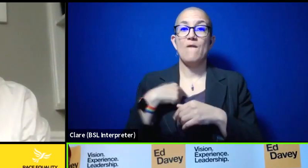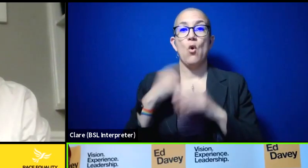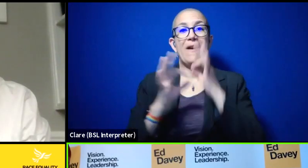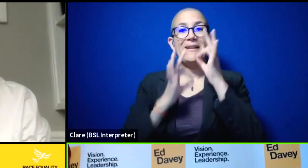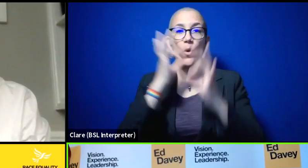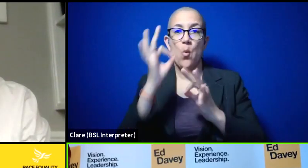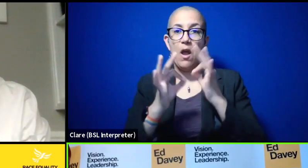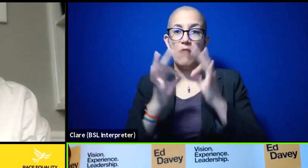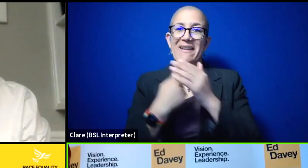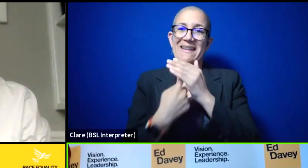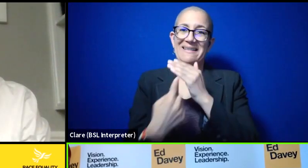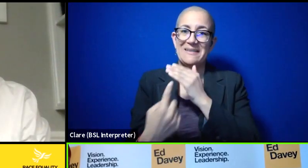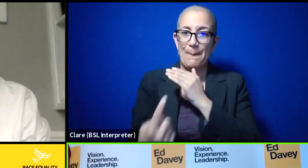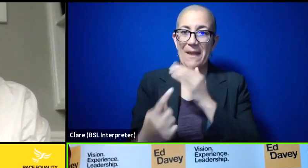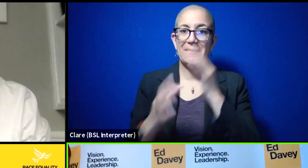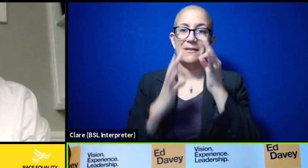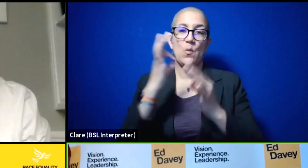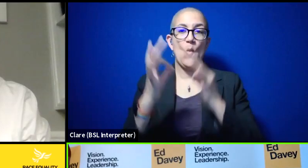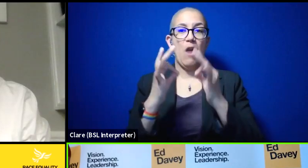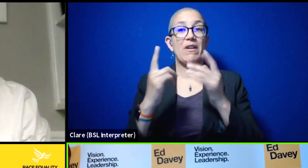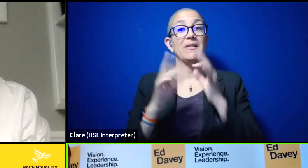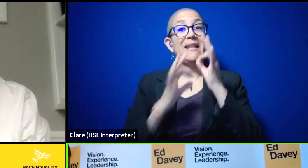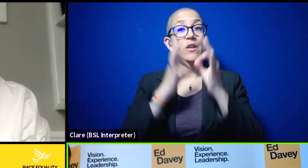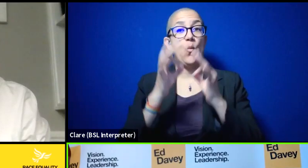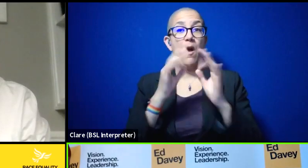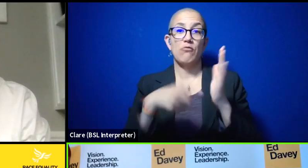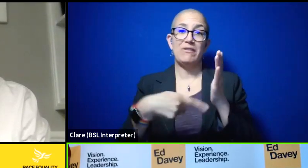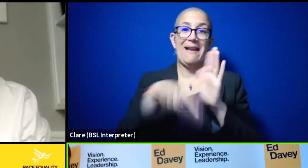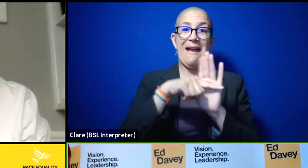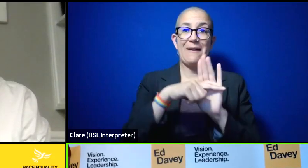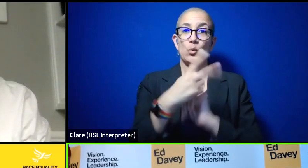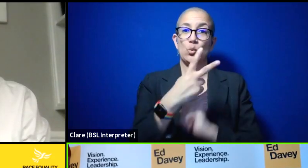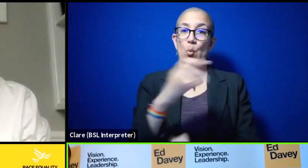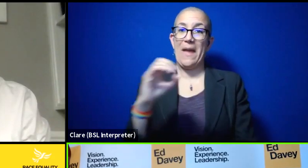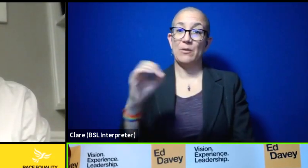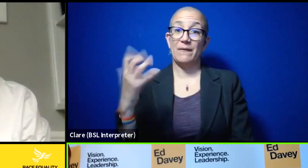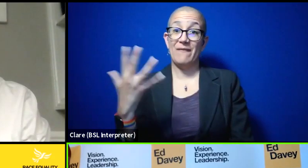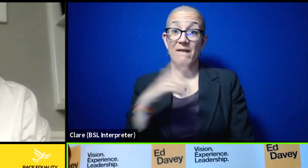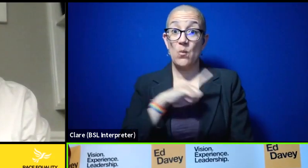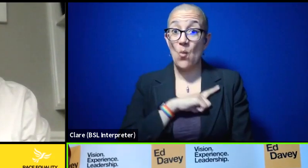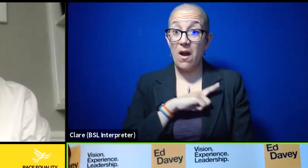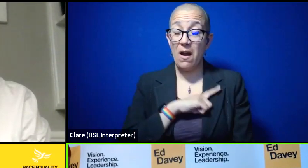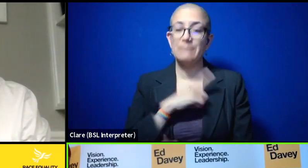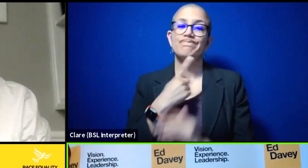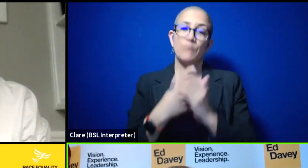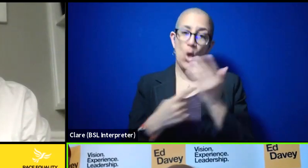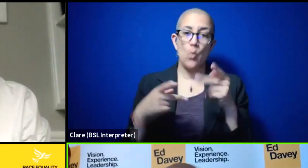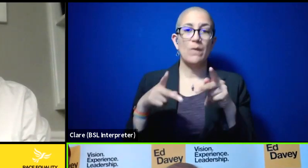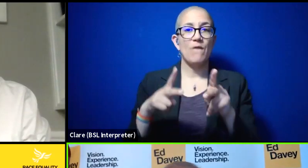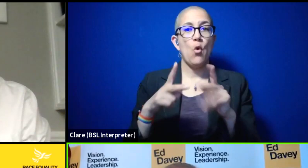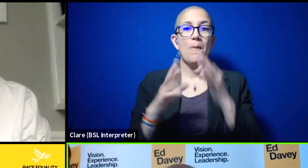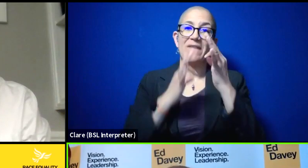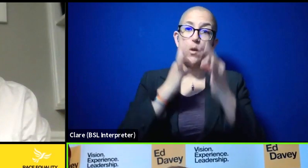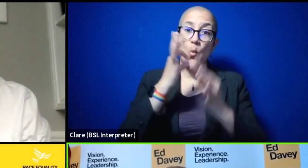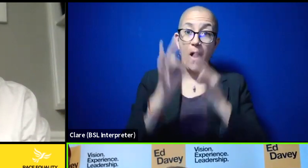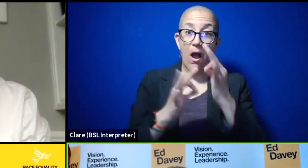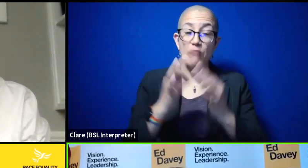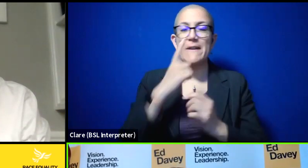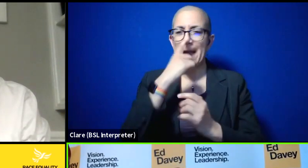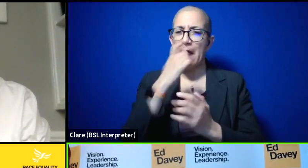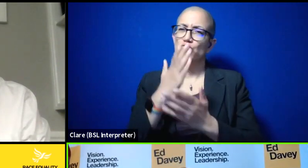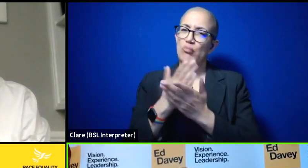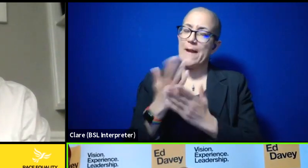independent inquiry under the Inquiries Act 2005. Why? Because that's the only form of inquiry that can really hold this government